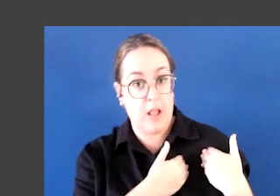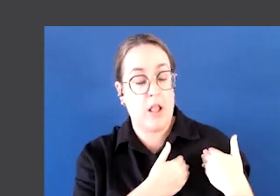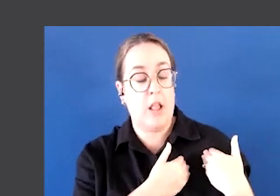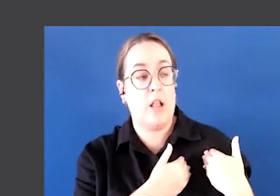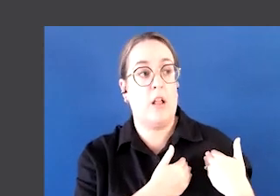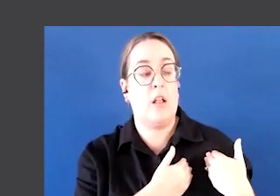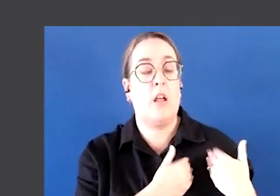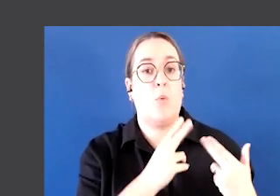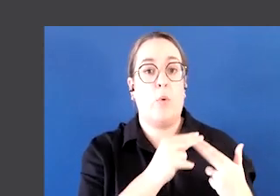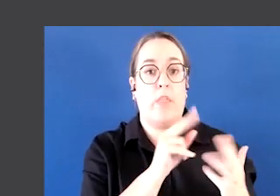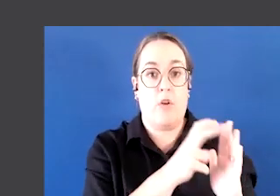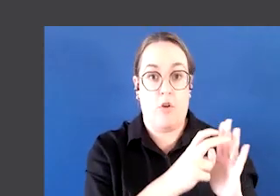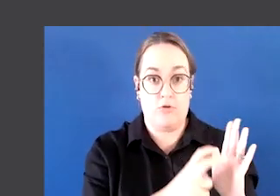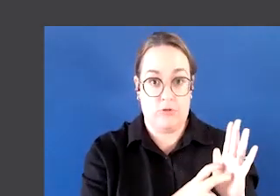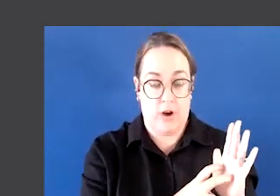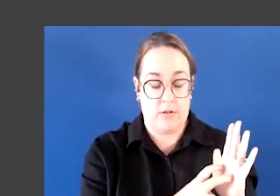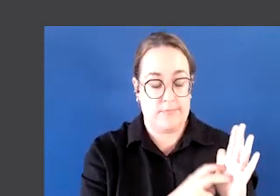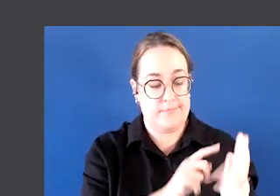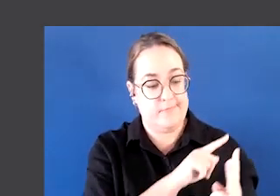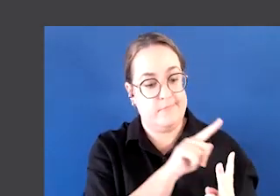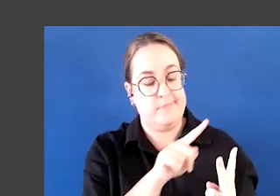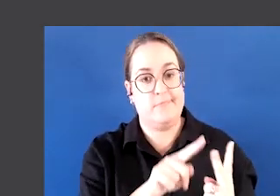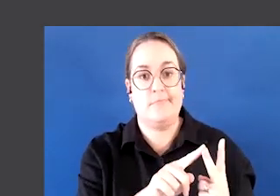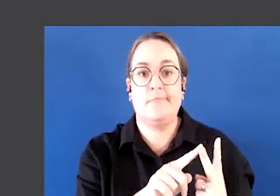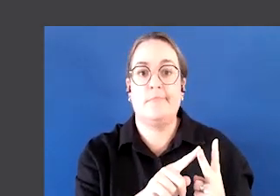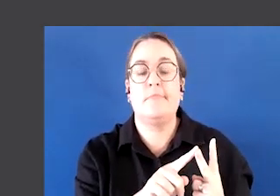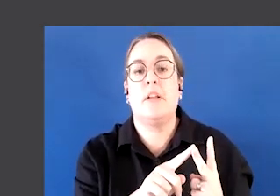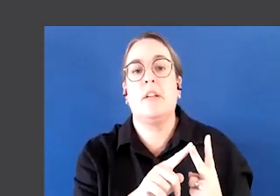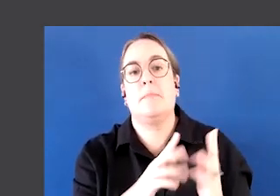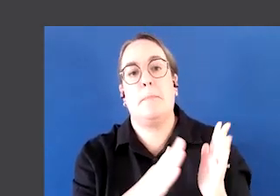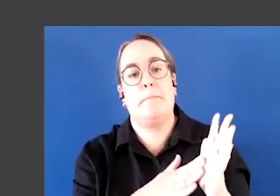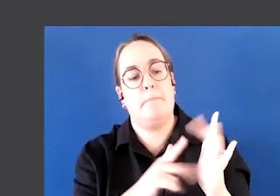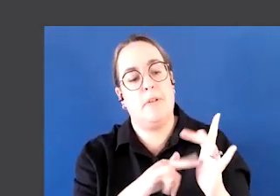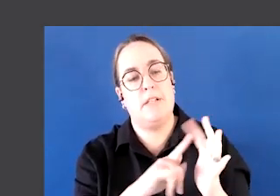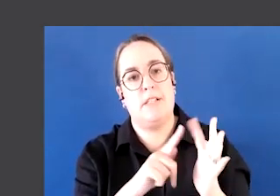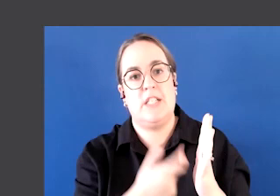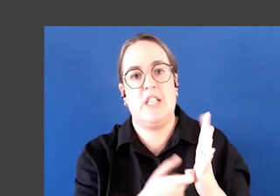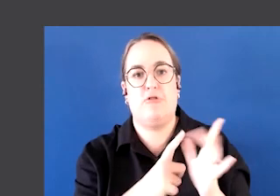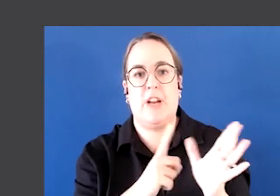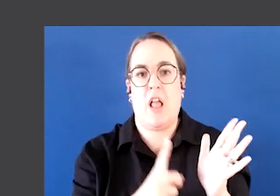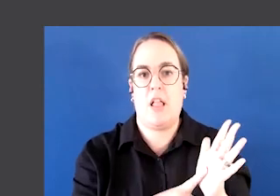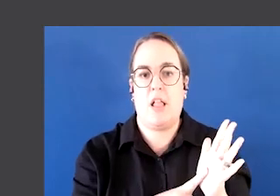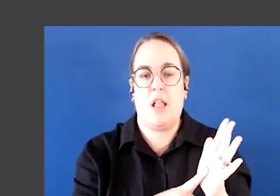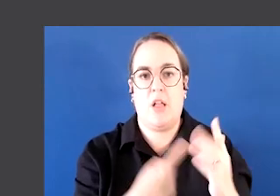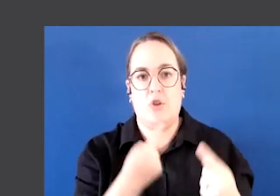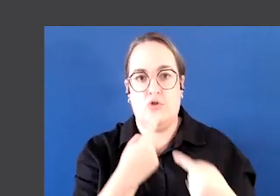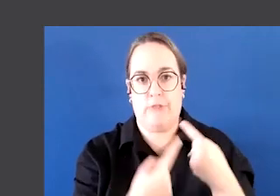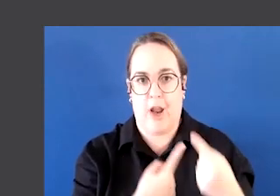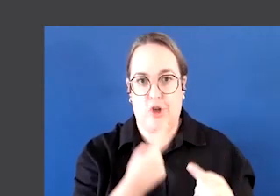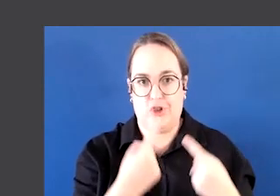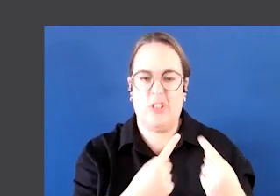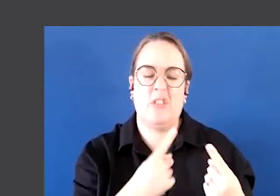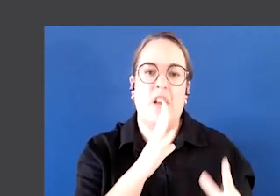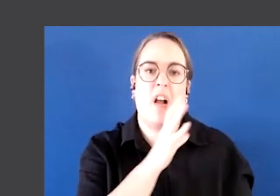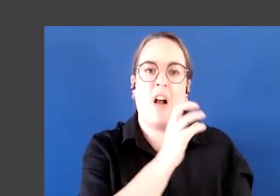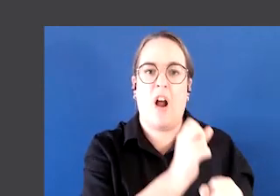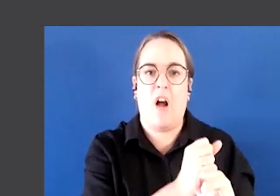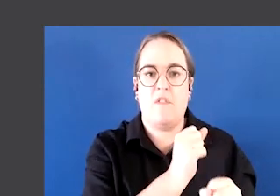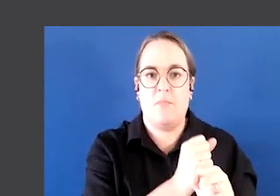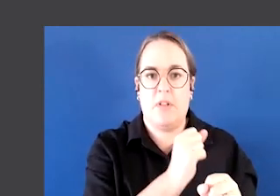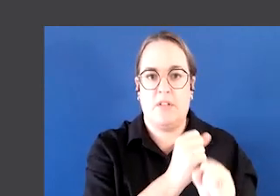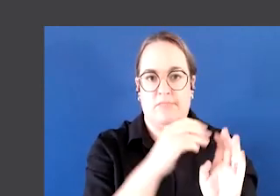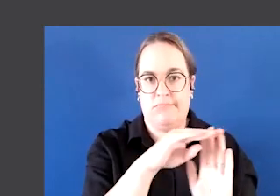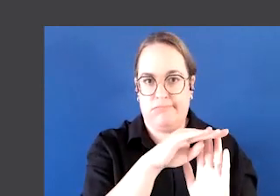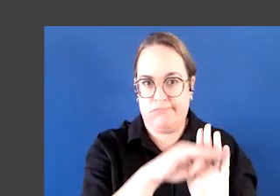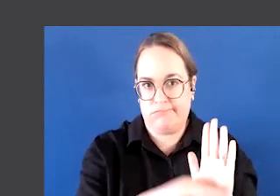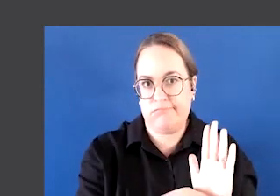responsibilities around procurement for our contracts. There's ministerial directions which exist, which apply across the